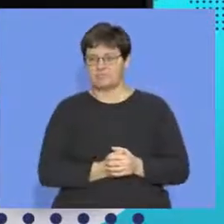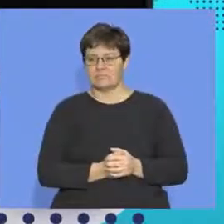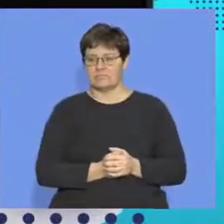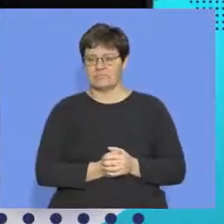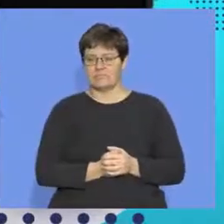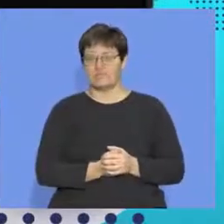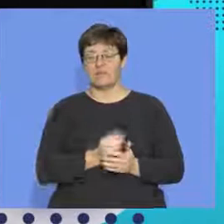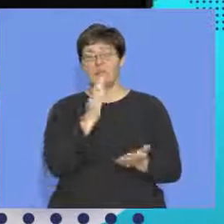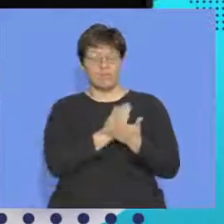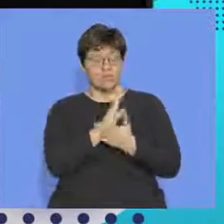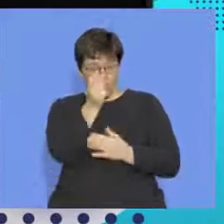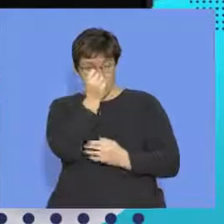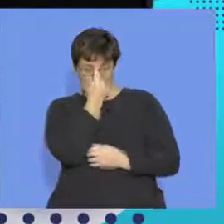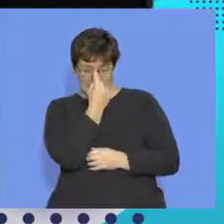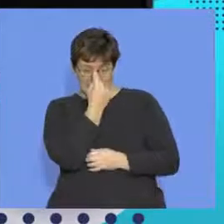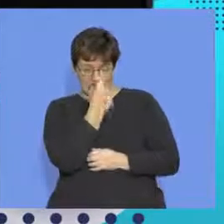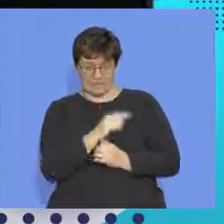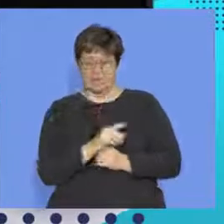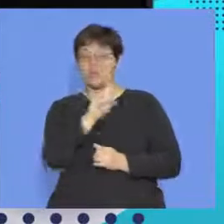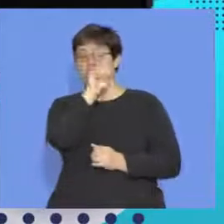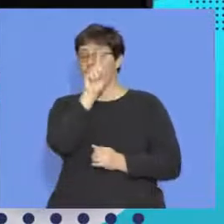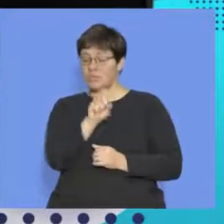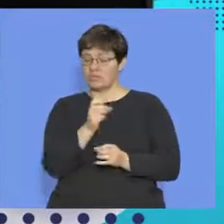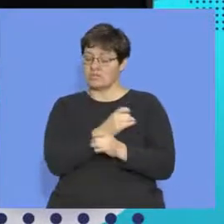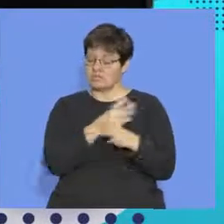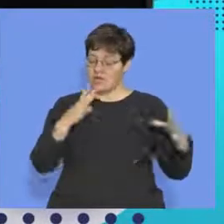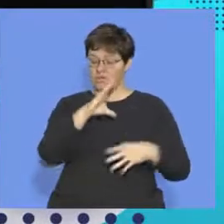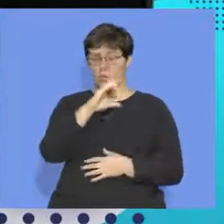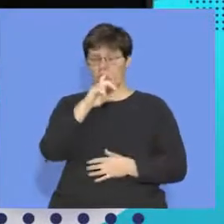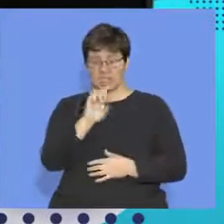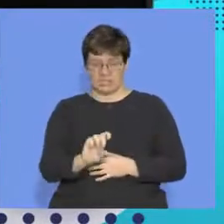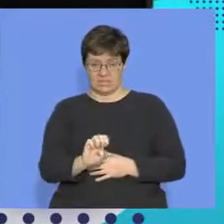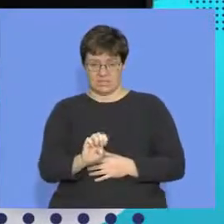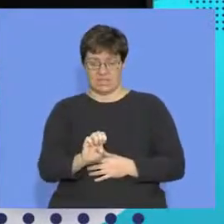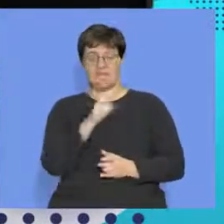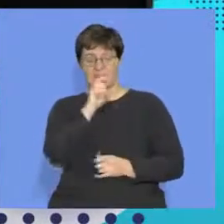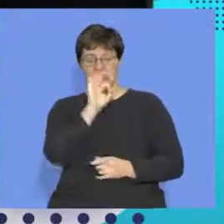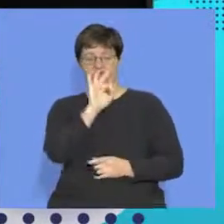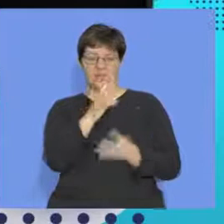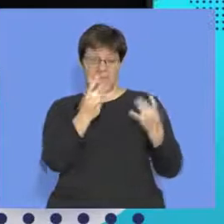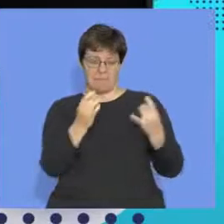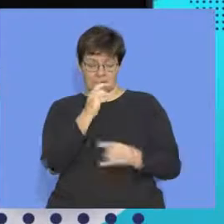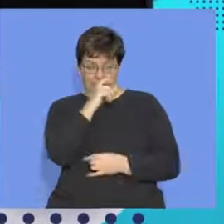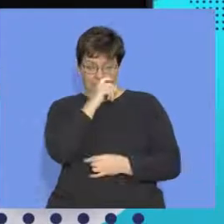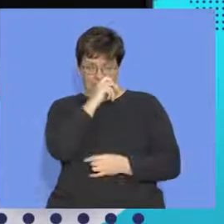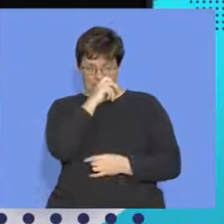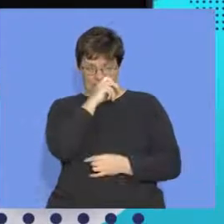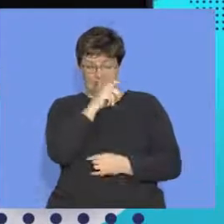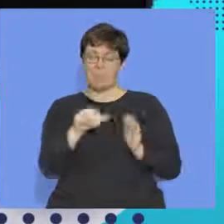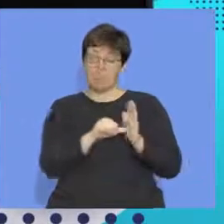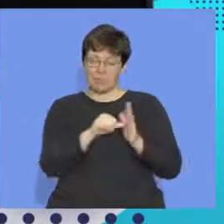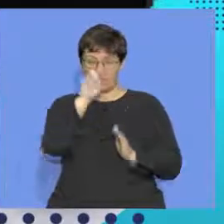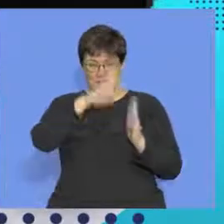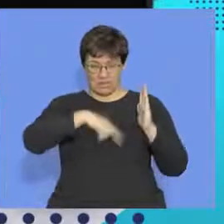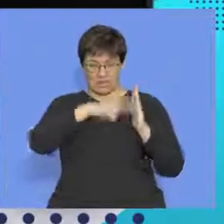So make sure you understand the question. The question, we're starting a code which is a 3-digit code. Very important. You read the question.